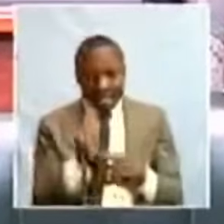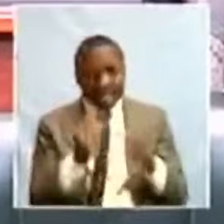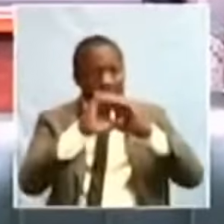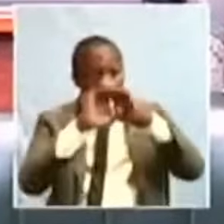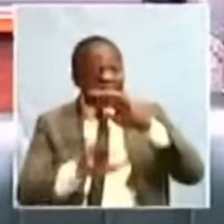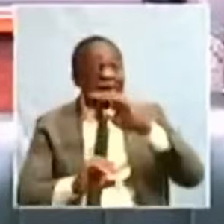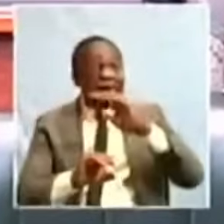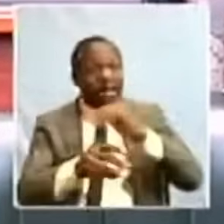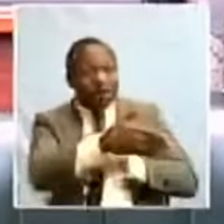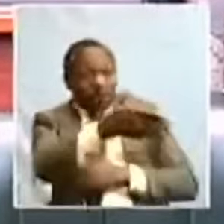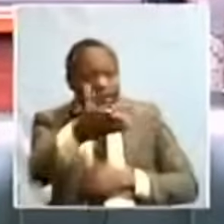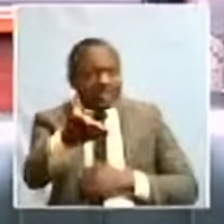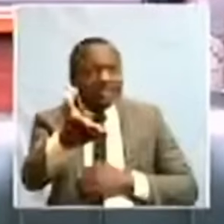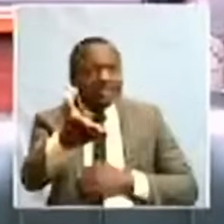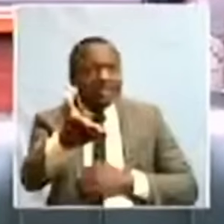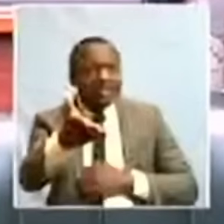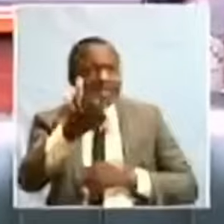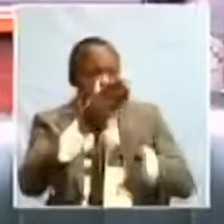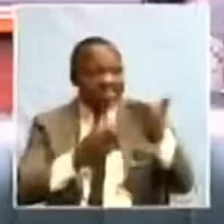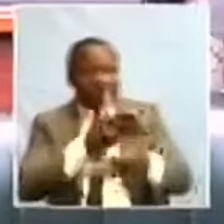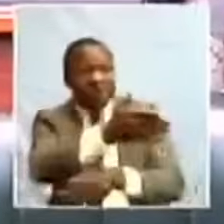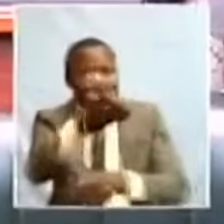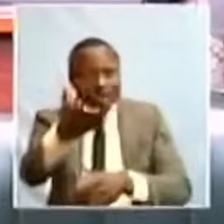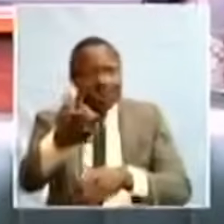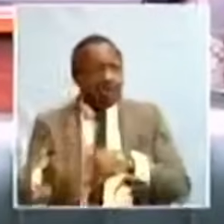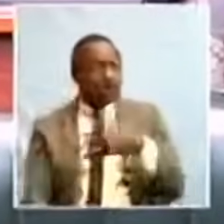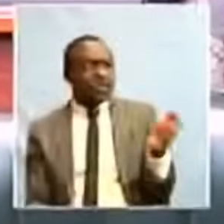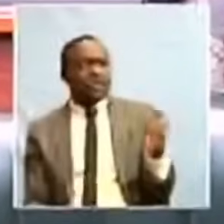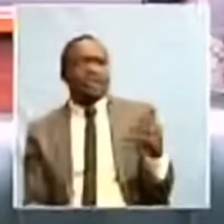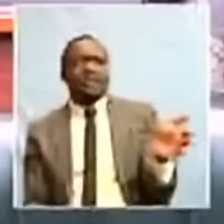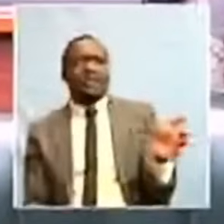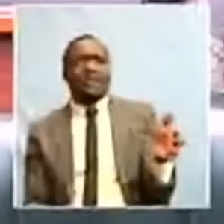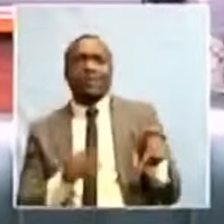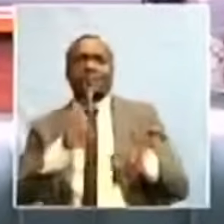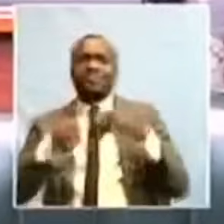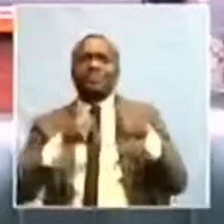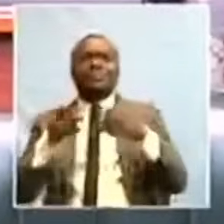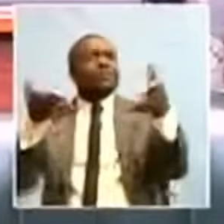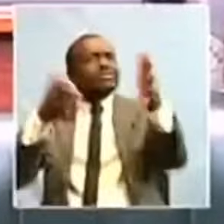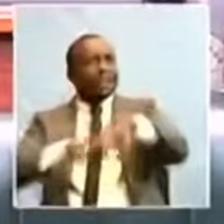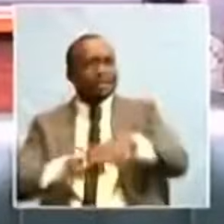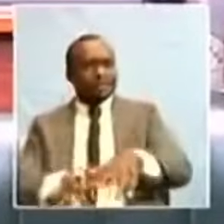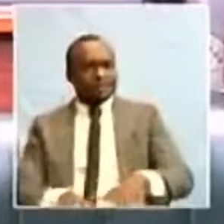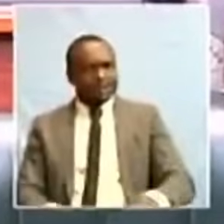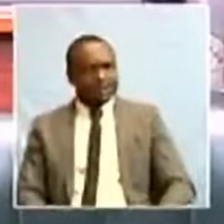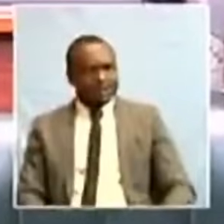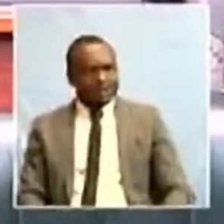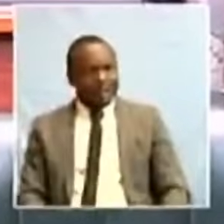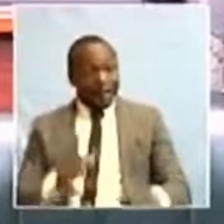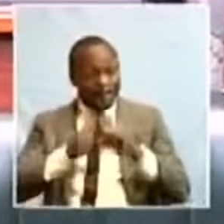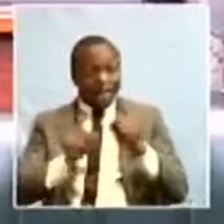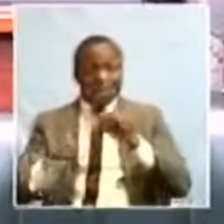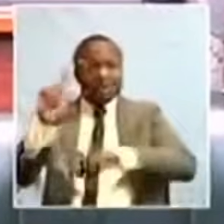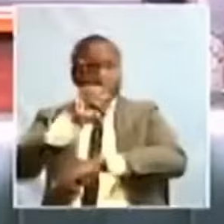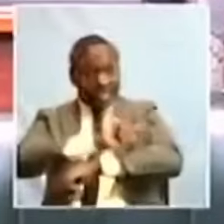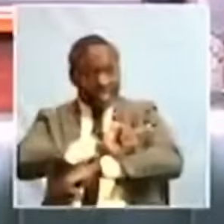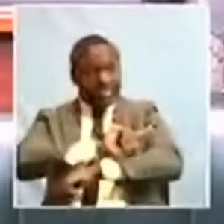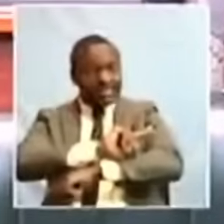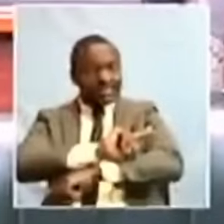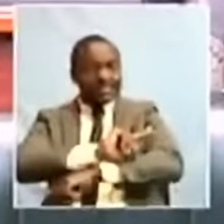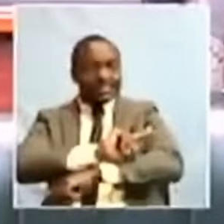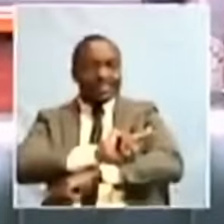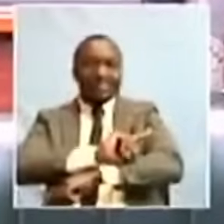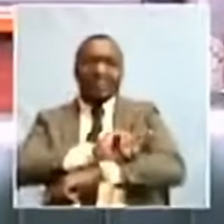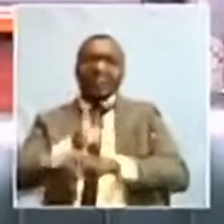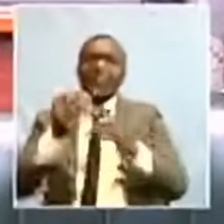under some of those on your left, people could have died. But to date,